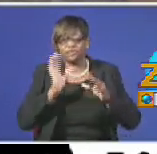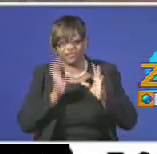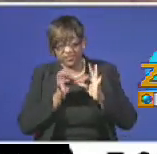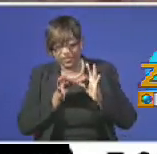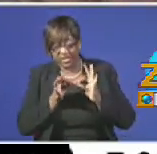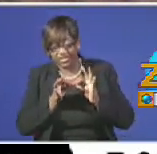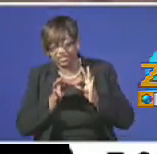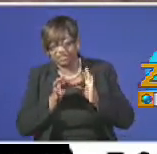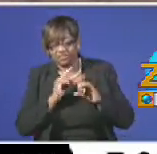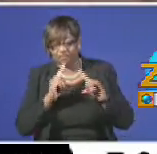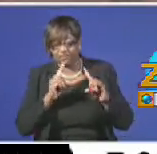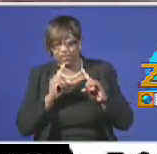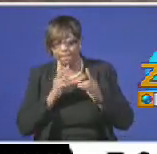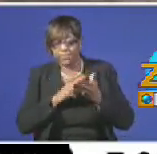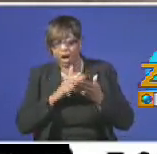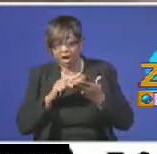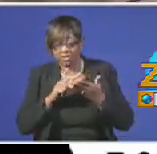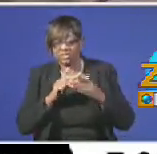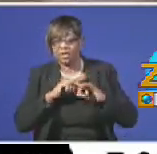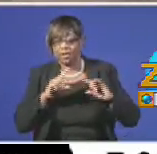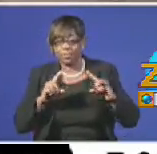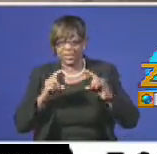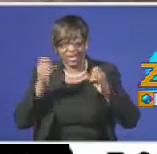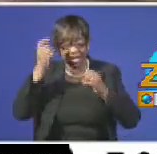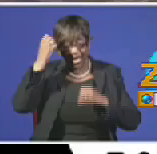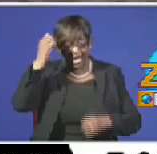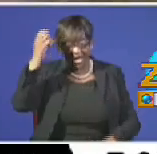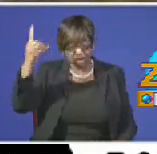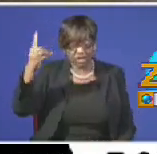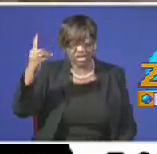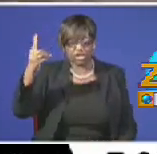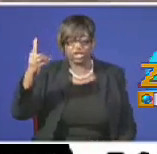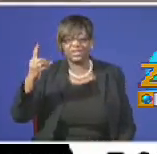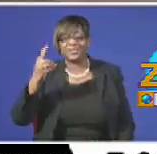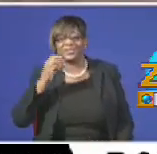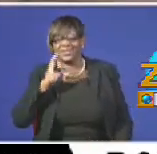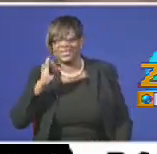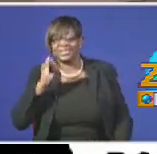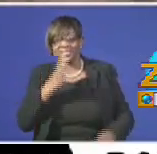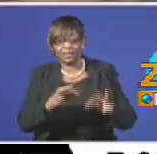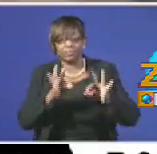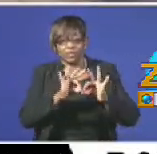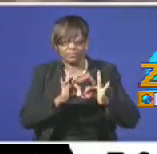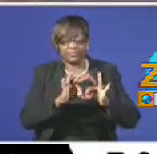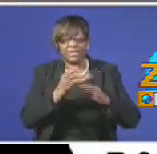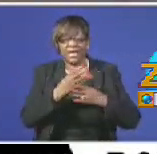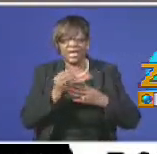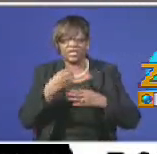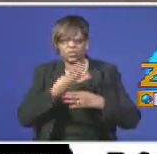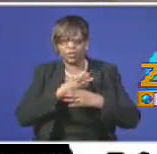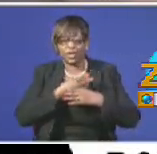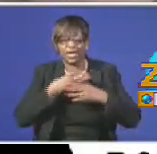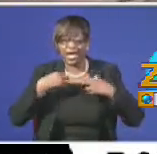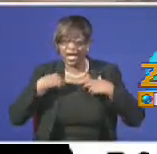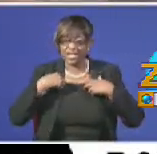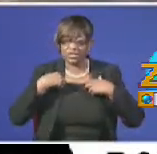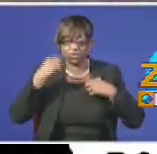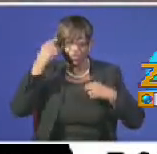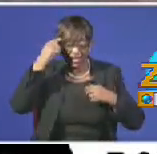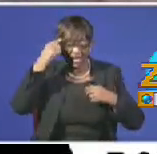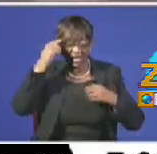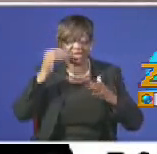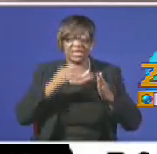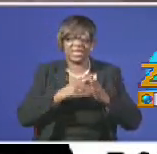delayed. Also, education in schools, our environmental education programs. So we've had to rethink the delivery of